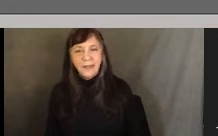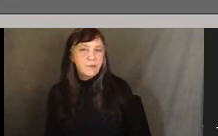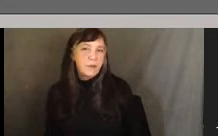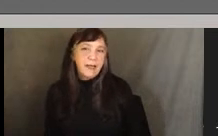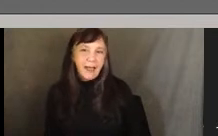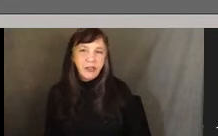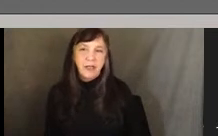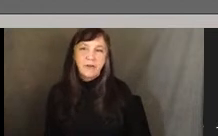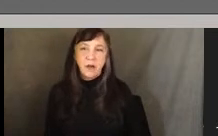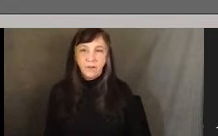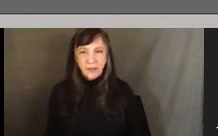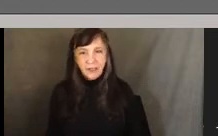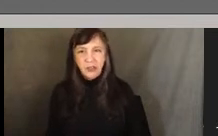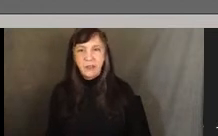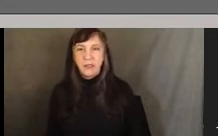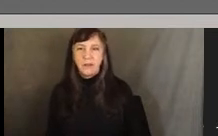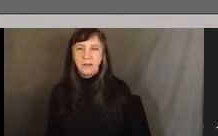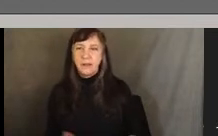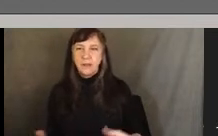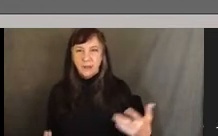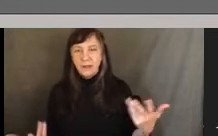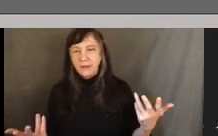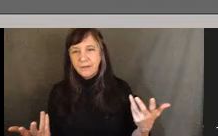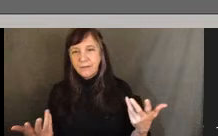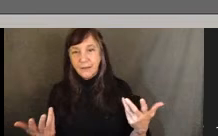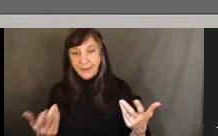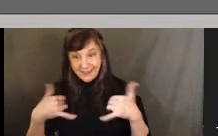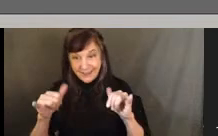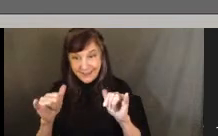that was nice. We could actually have a conversation and,